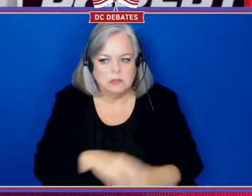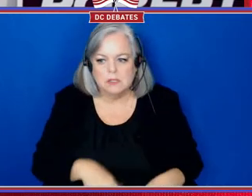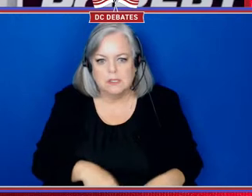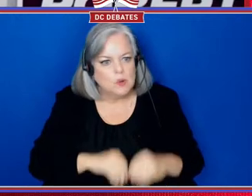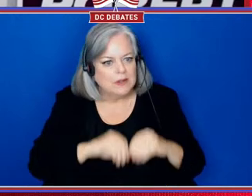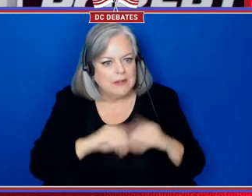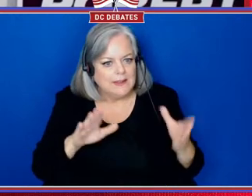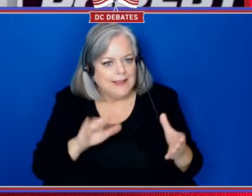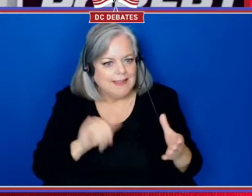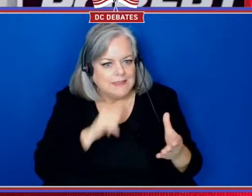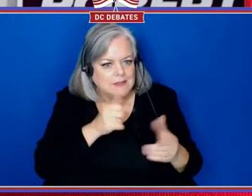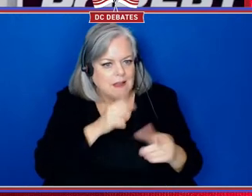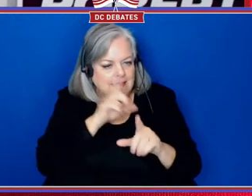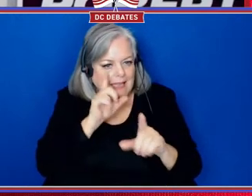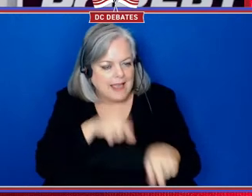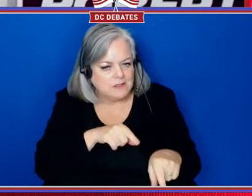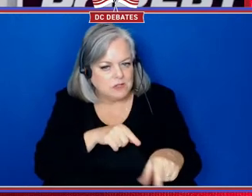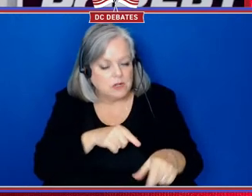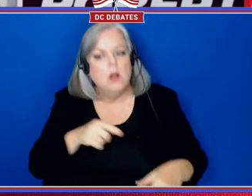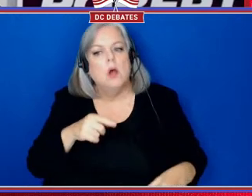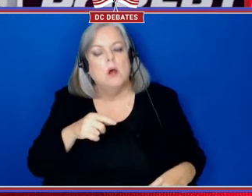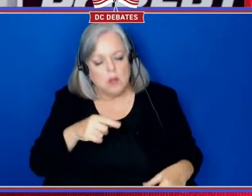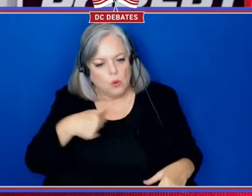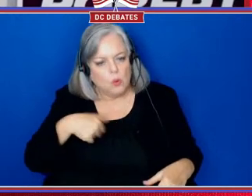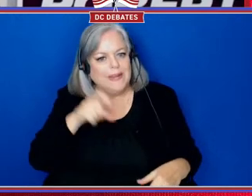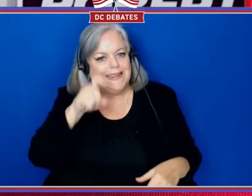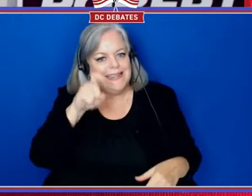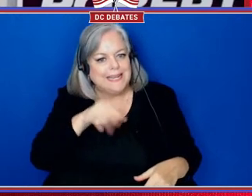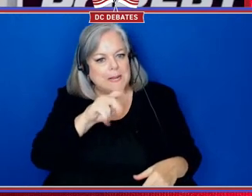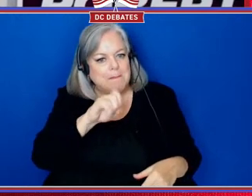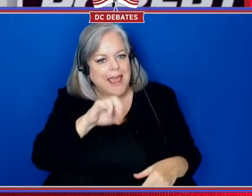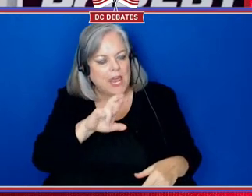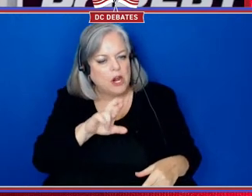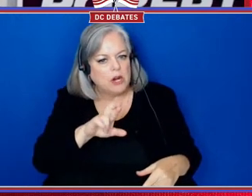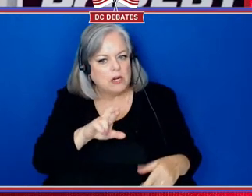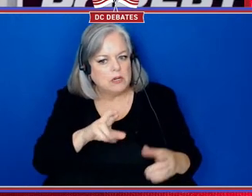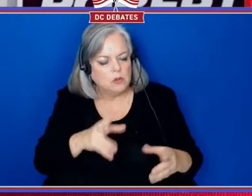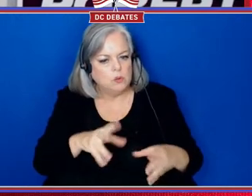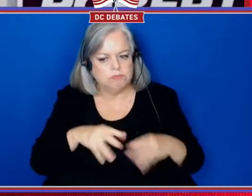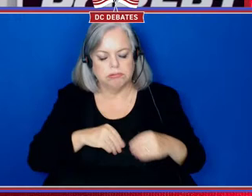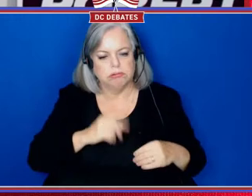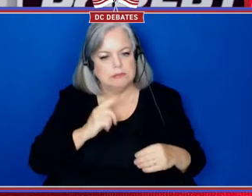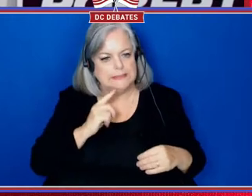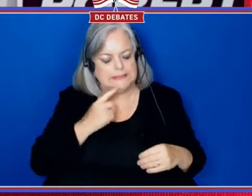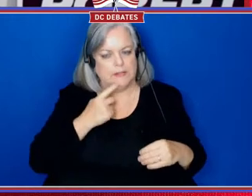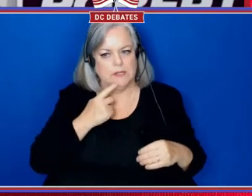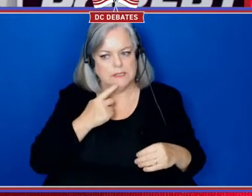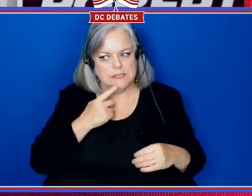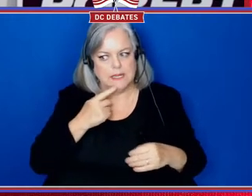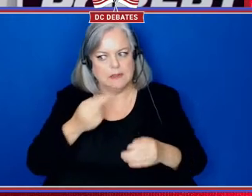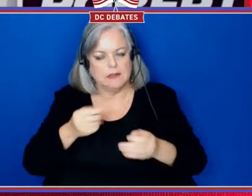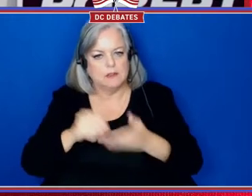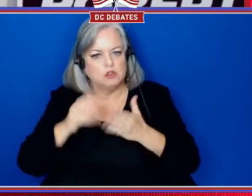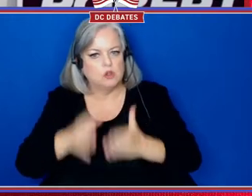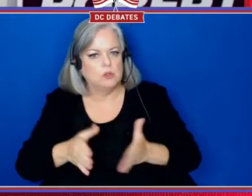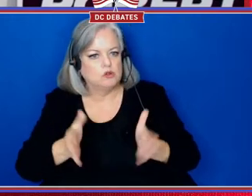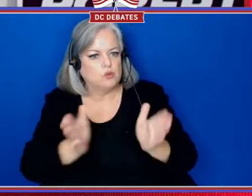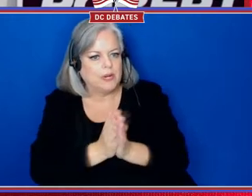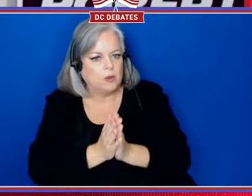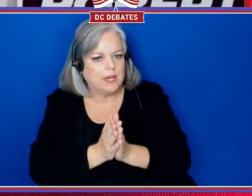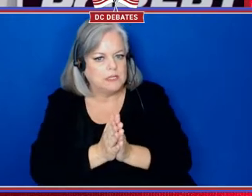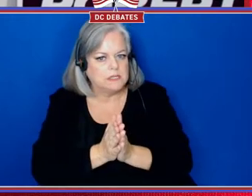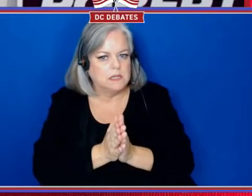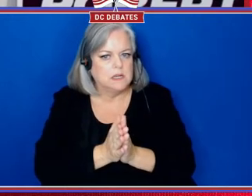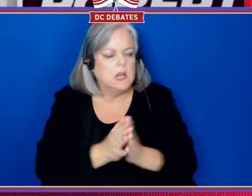is going to take seriously the requests of our students and do the planning we need. We're not talking about removing safety. We're talking